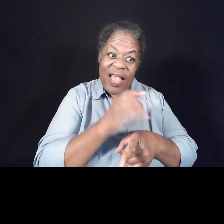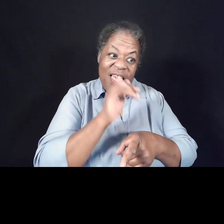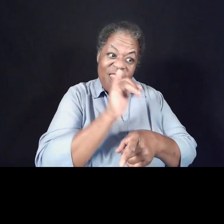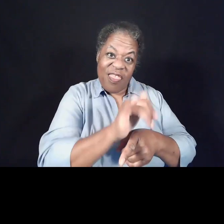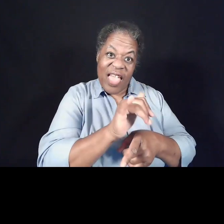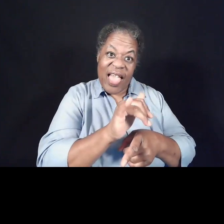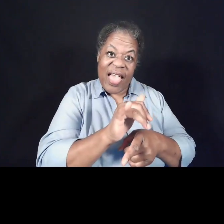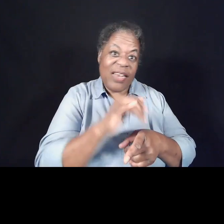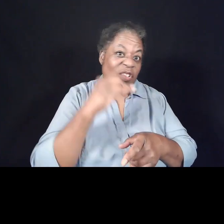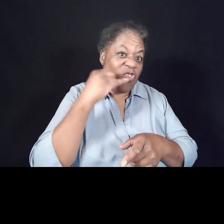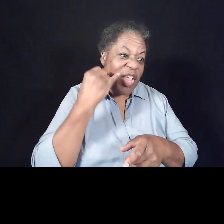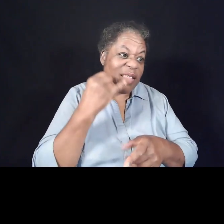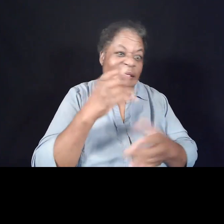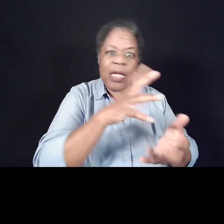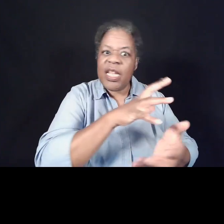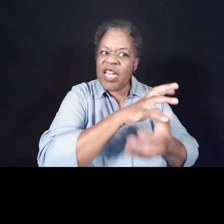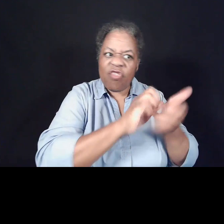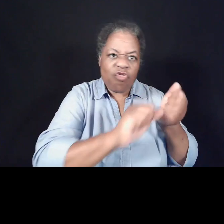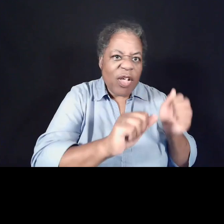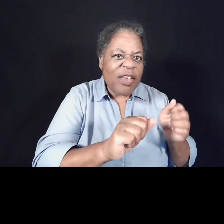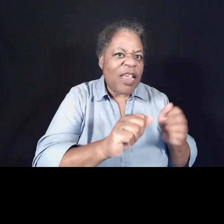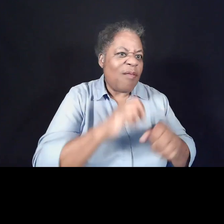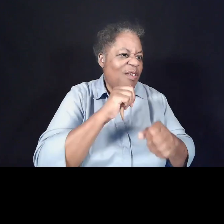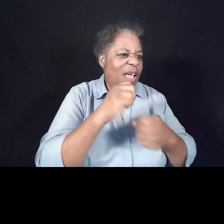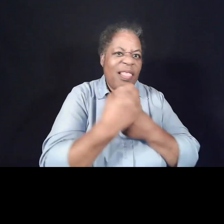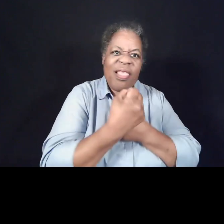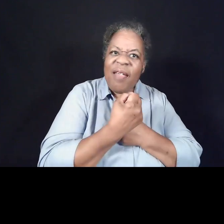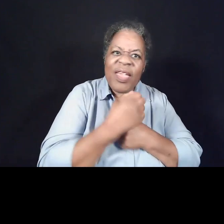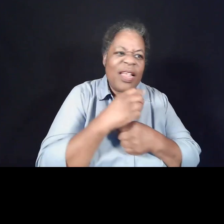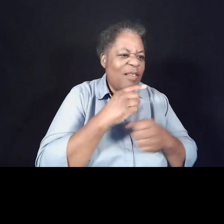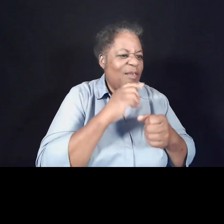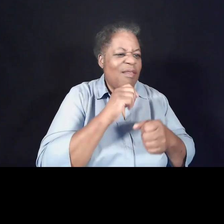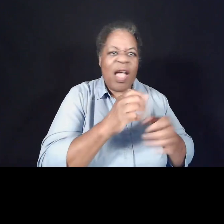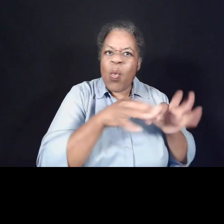is destructive and unloving and unworthy of God.